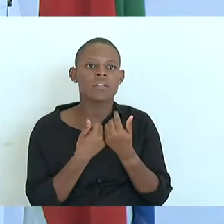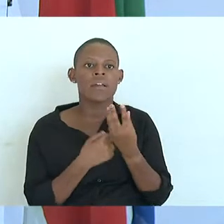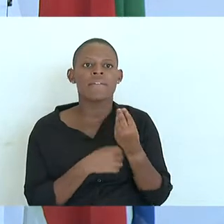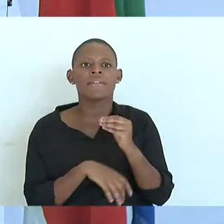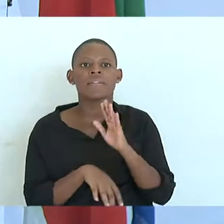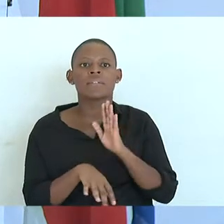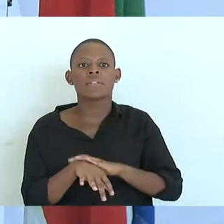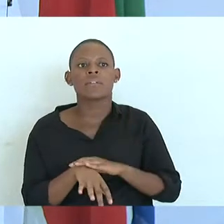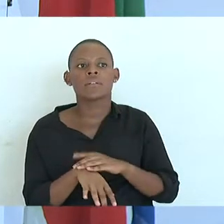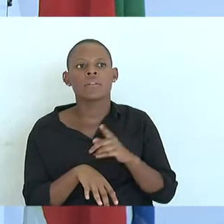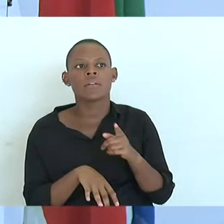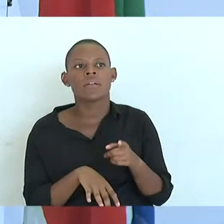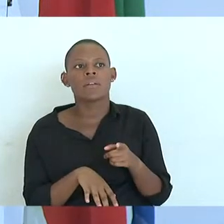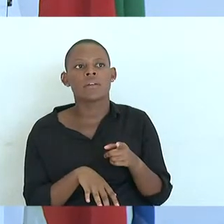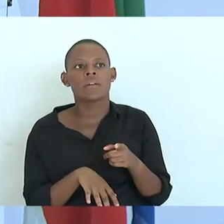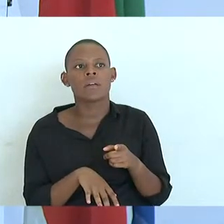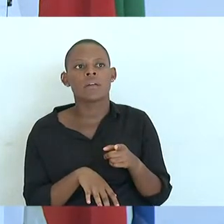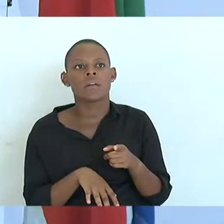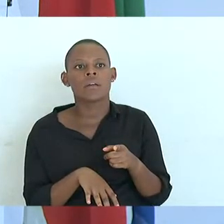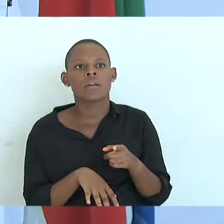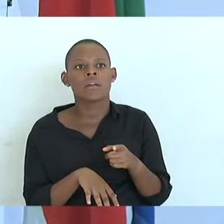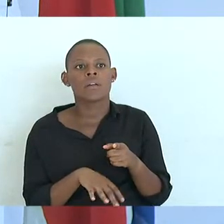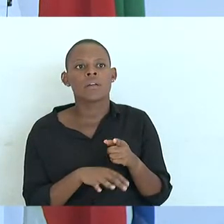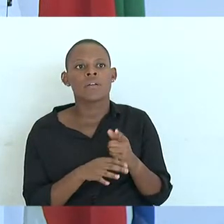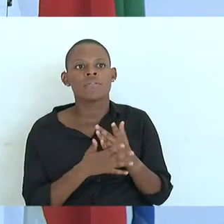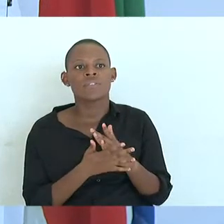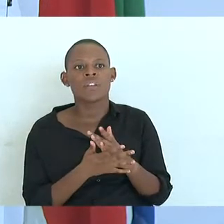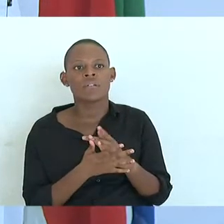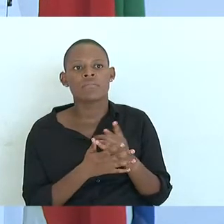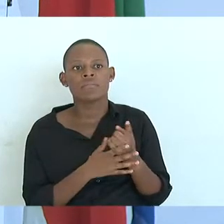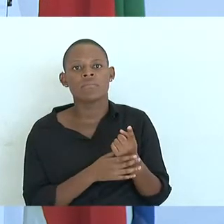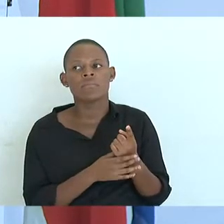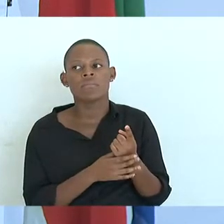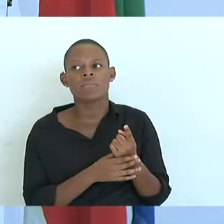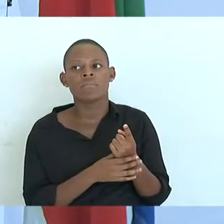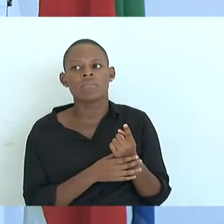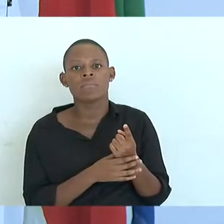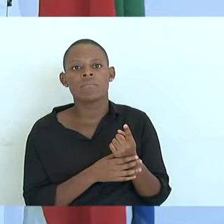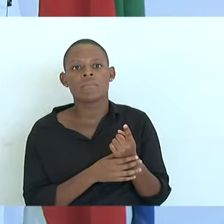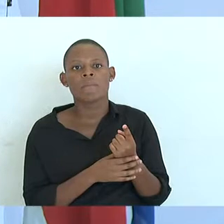We were going to have to share in full how